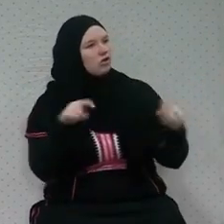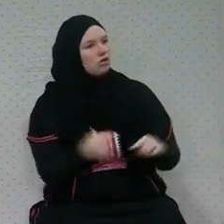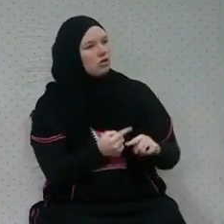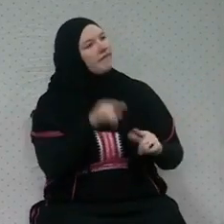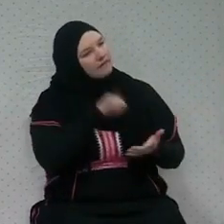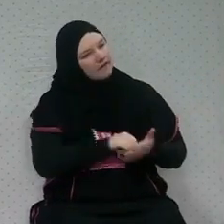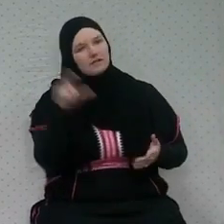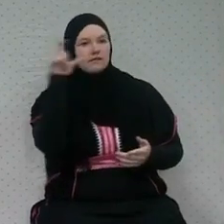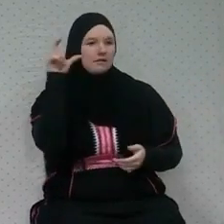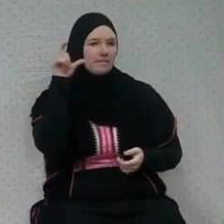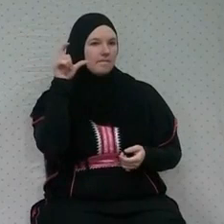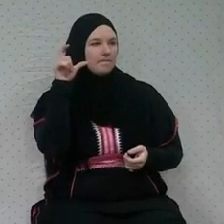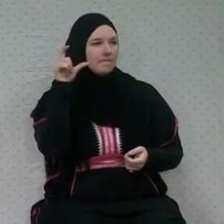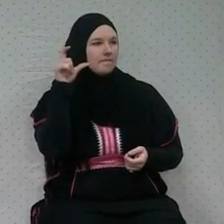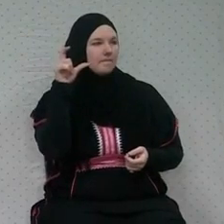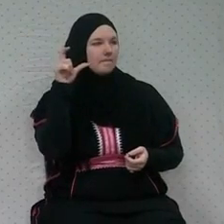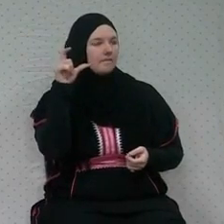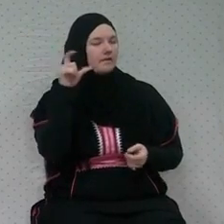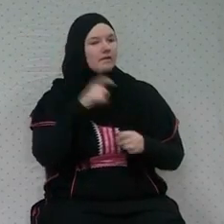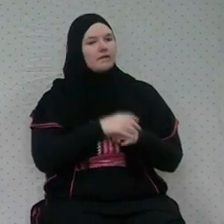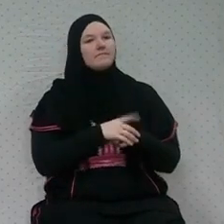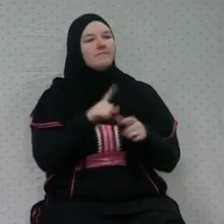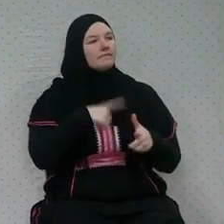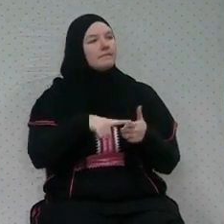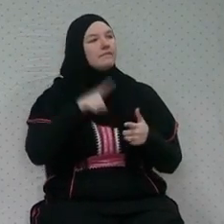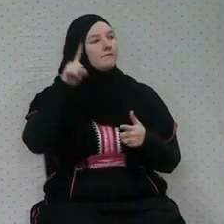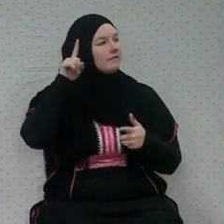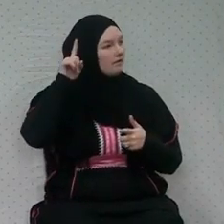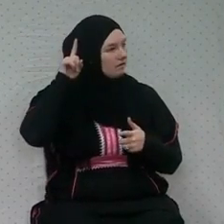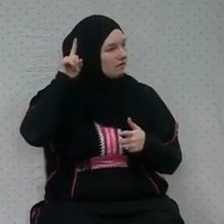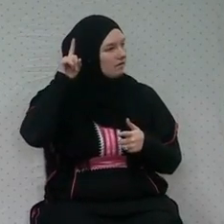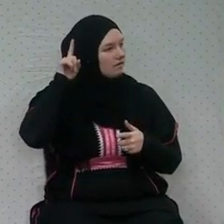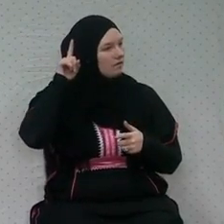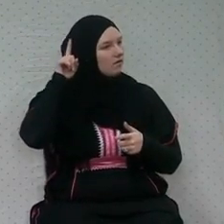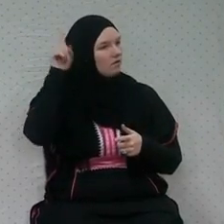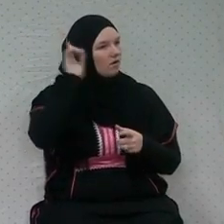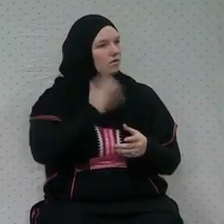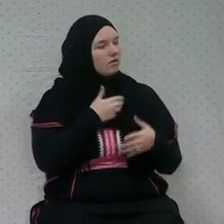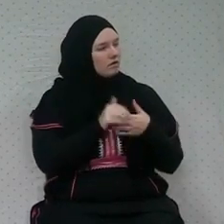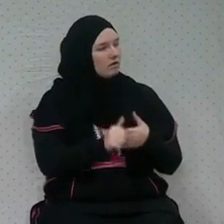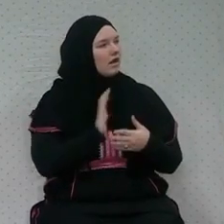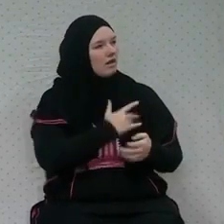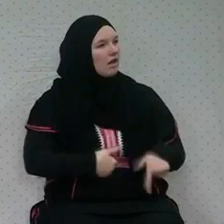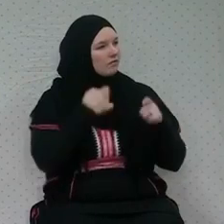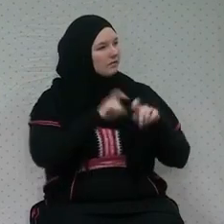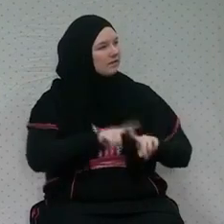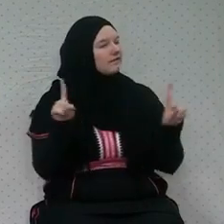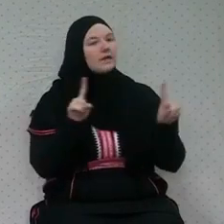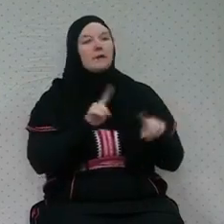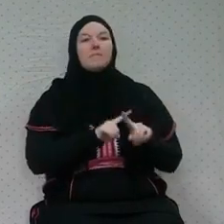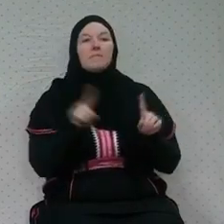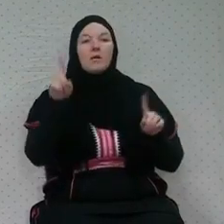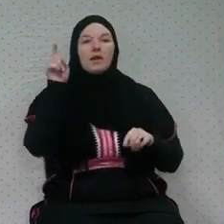be, then Allah will bless our life and our life will be different. But we have to